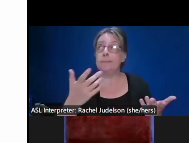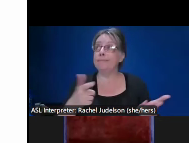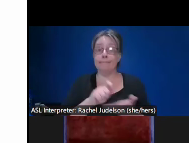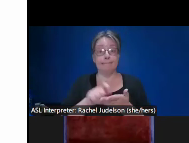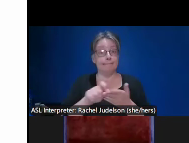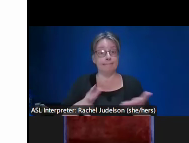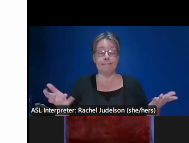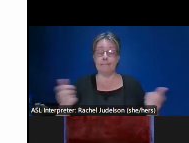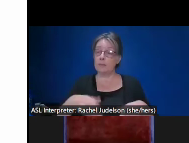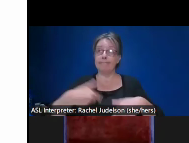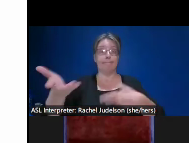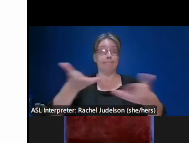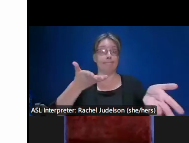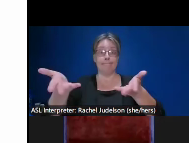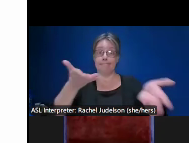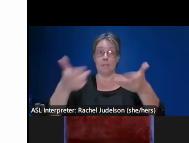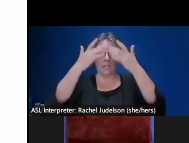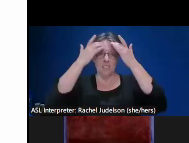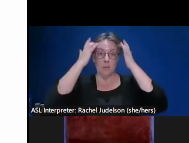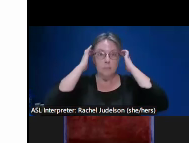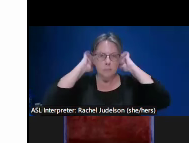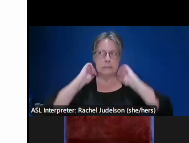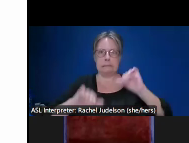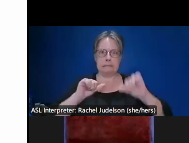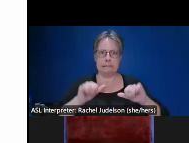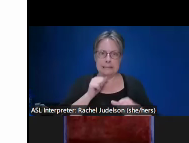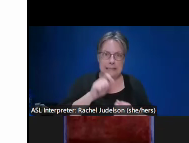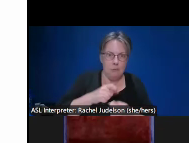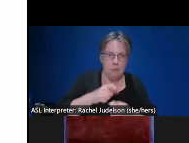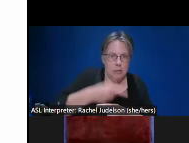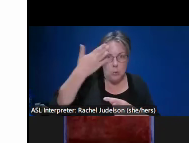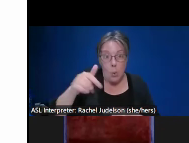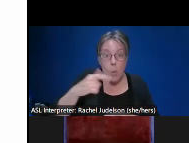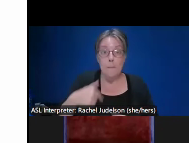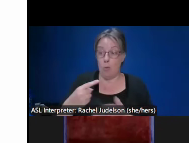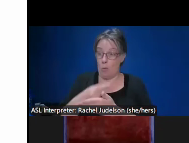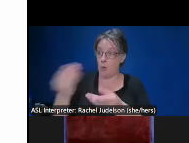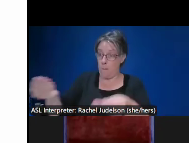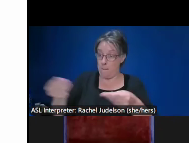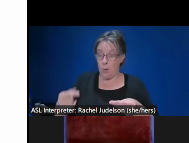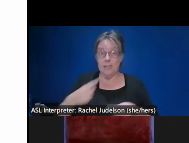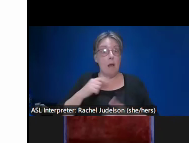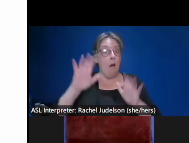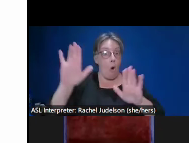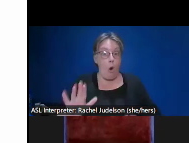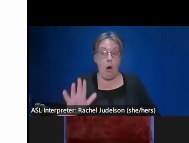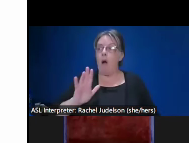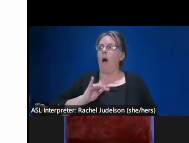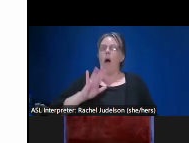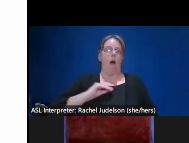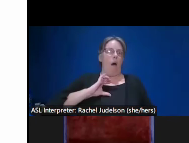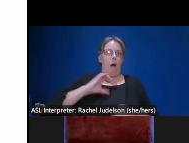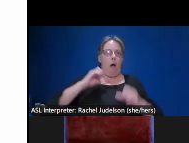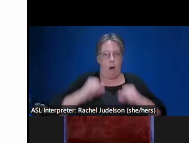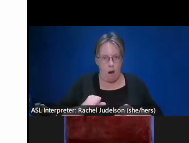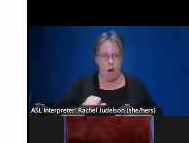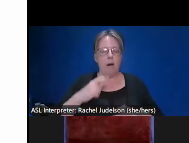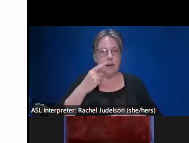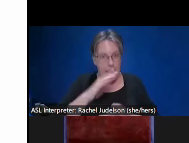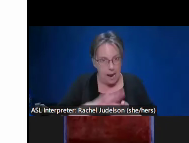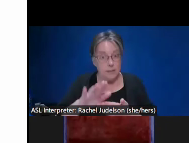exactly right. And when the reviewers come back and say, that's fantastic, that's very encouraging. And that will likely show up in